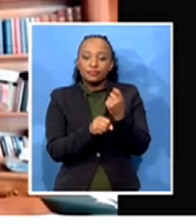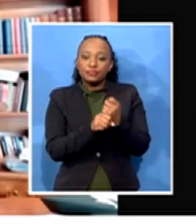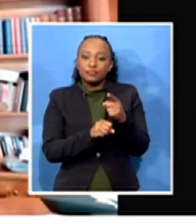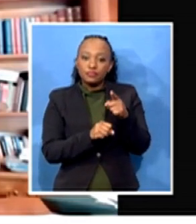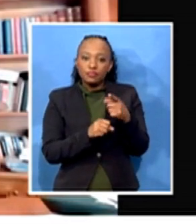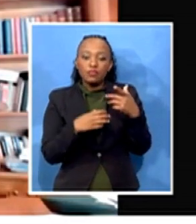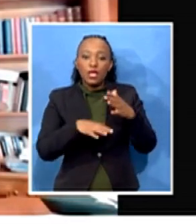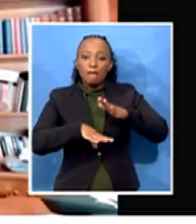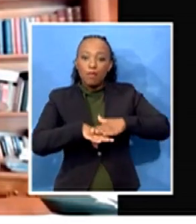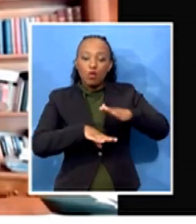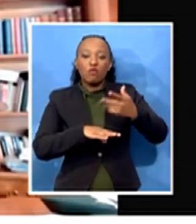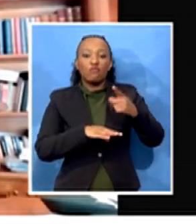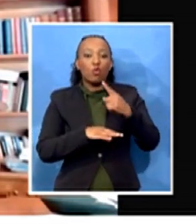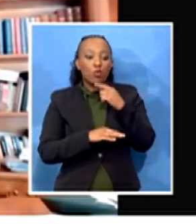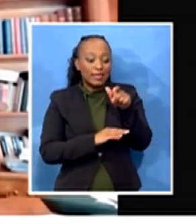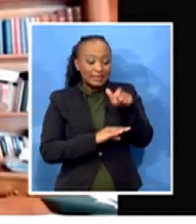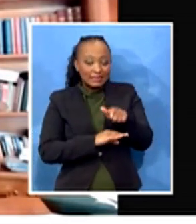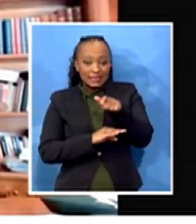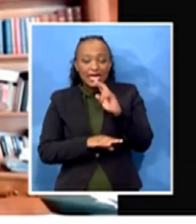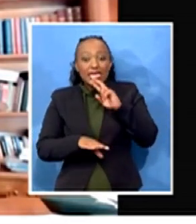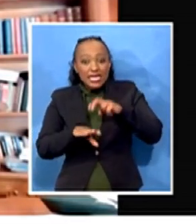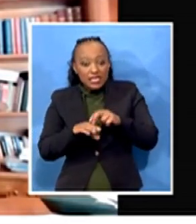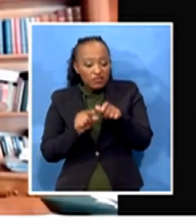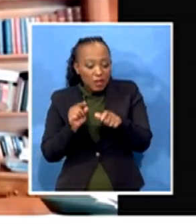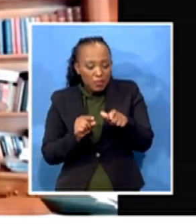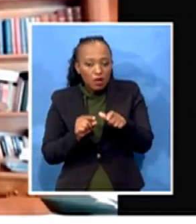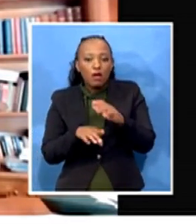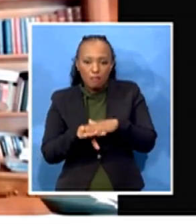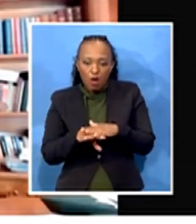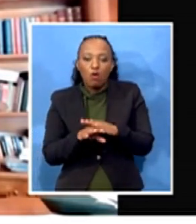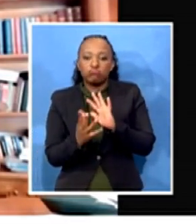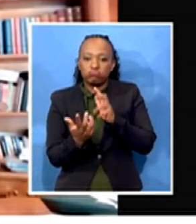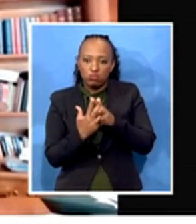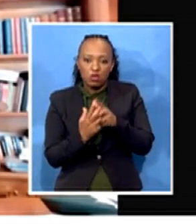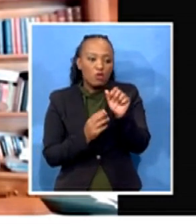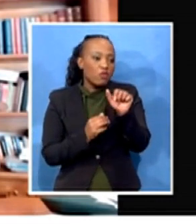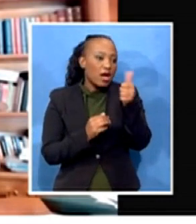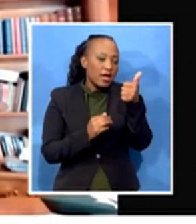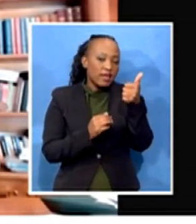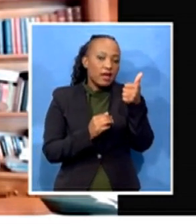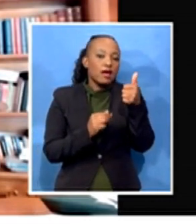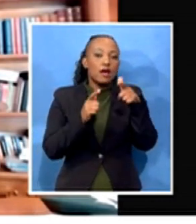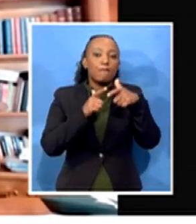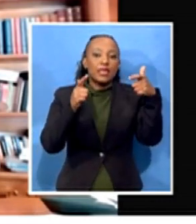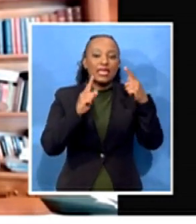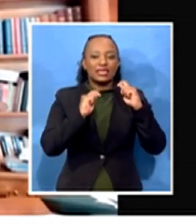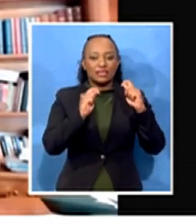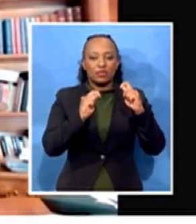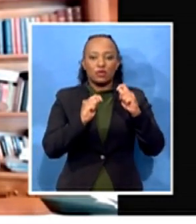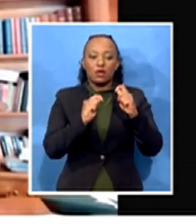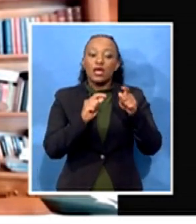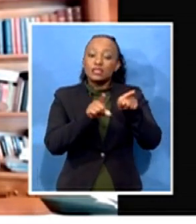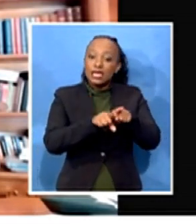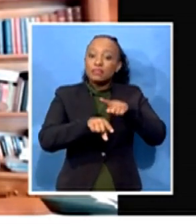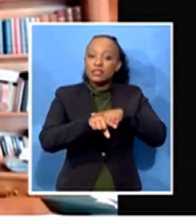needs than other forms of mass transportation, while fulfilling the demand at a